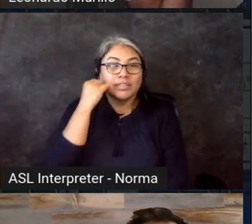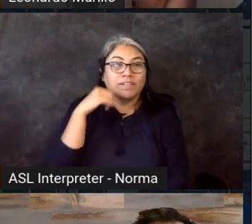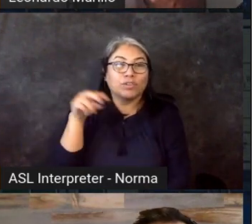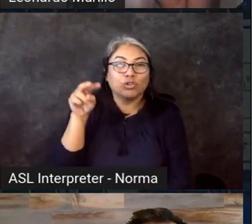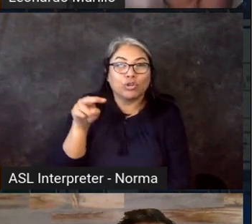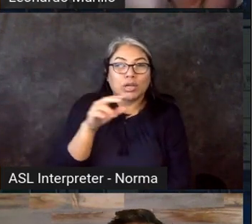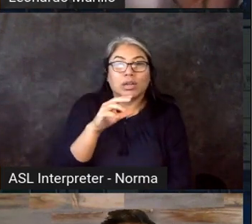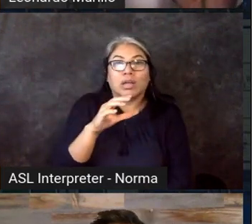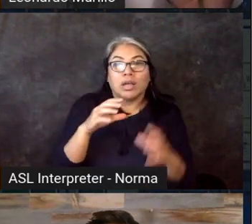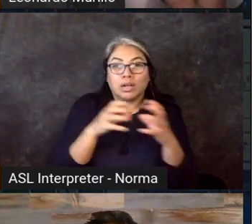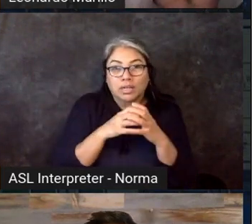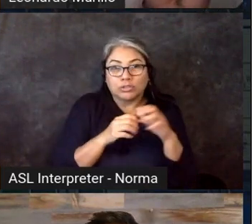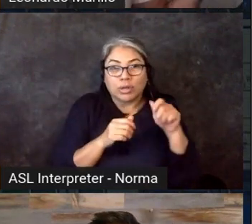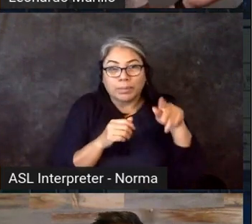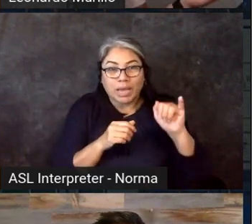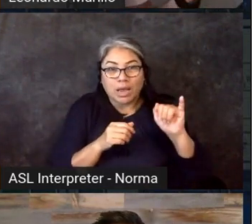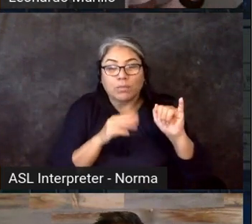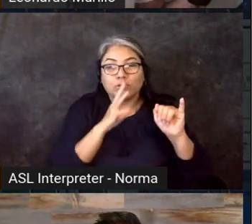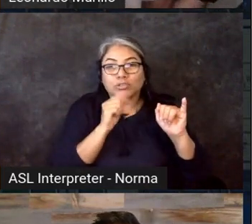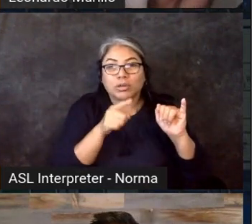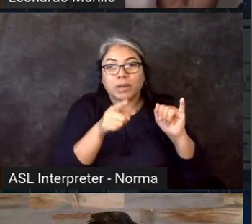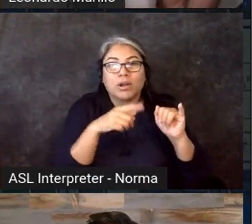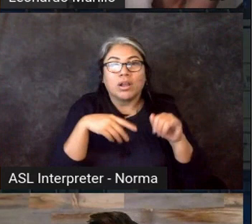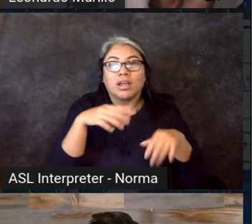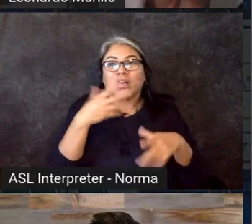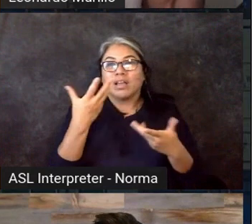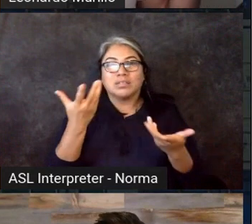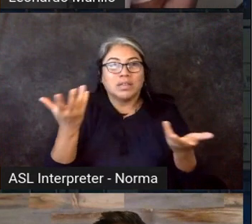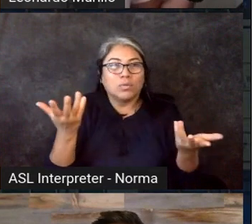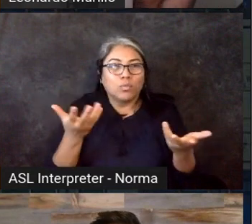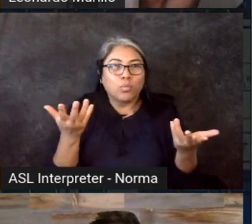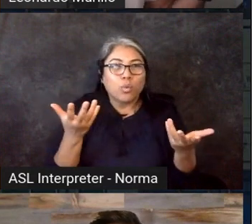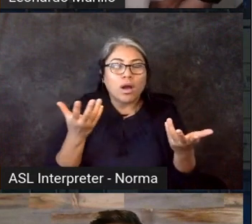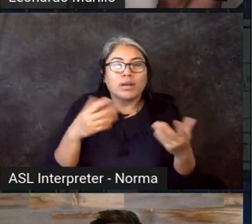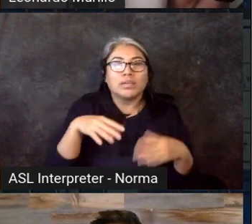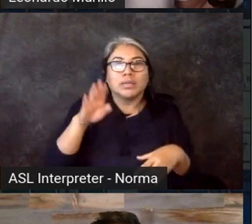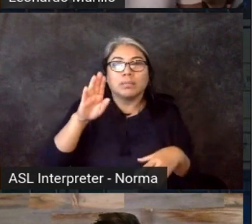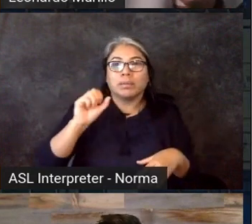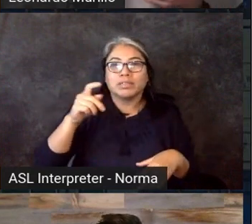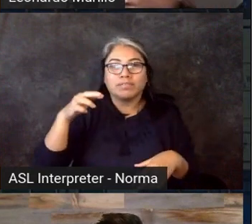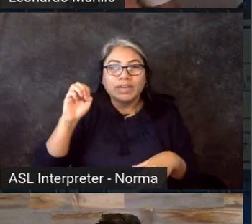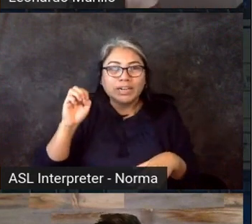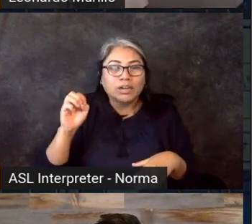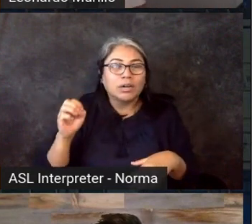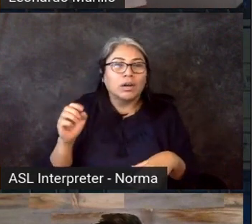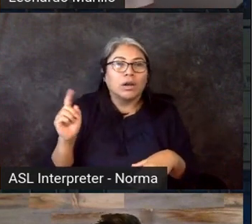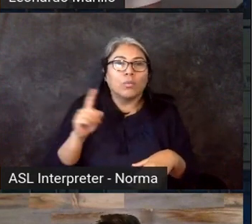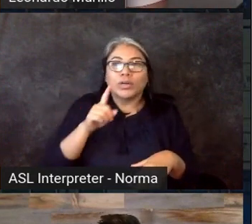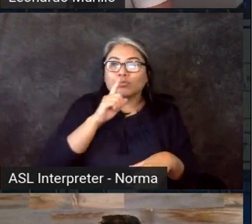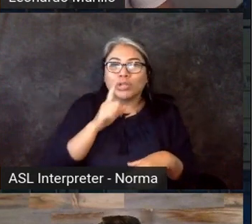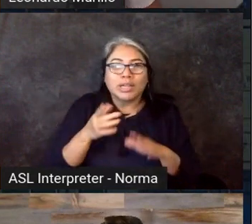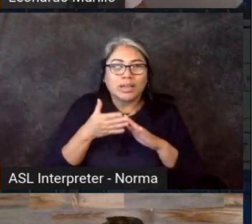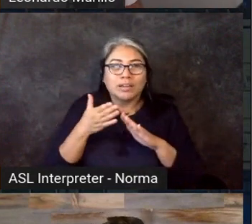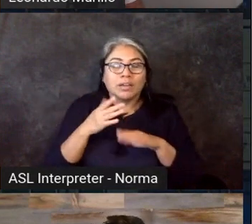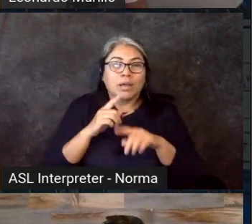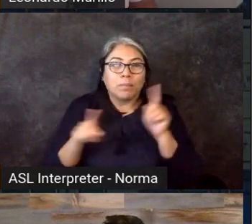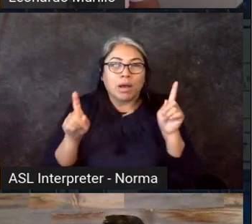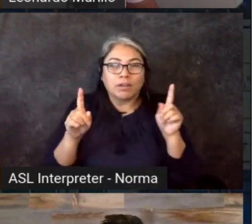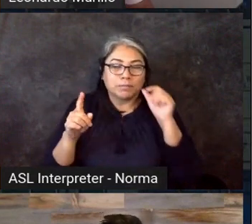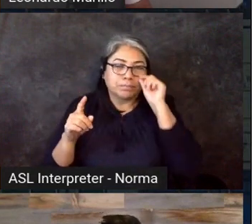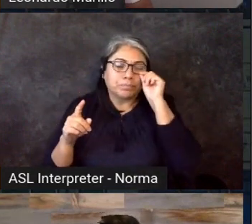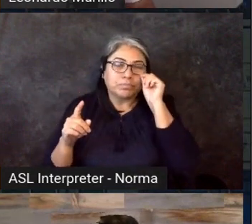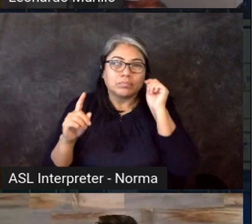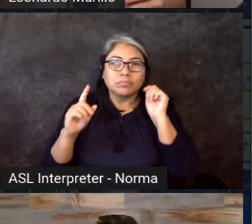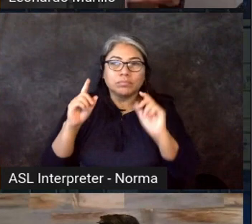were just talking about, is it bare metal? Is it vSphere? Where is this really running, right? The underlying